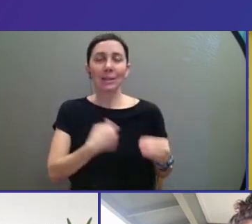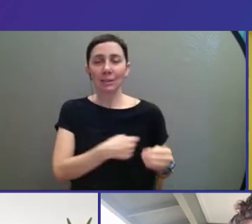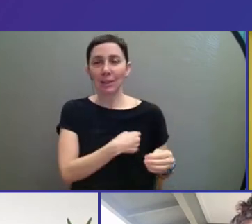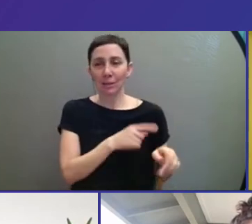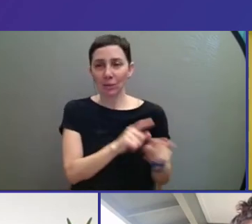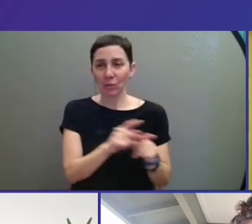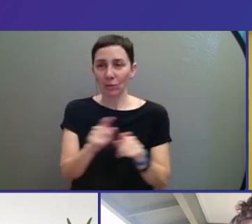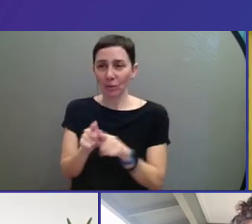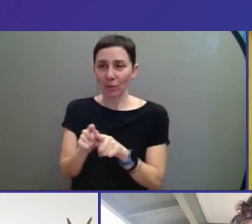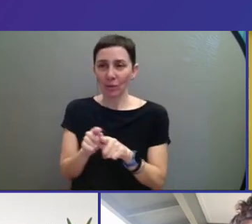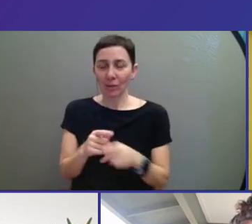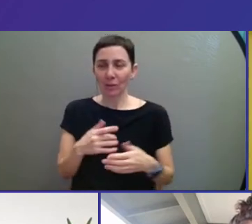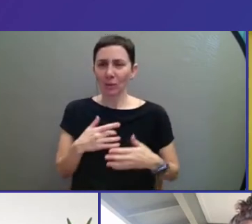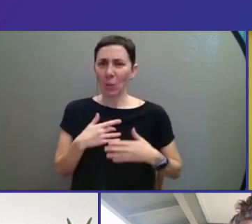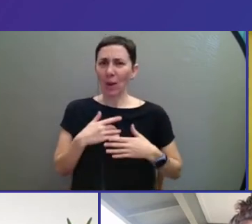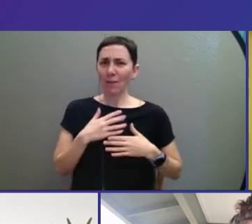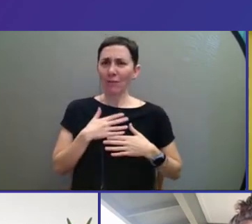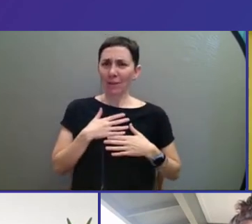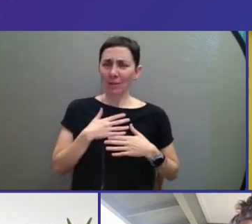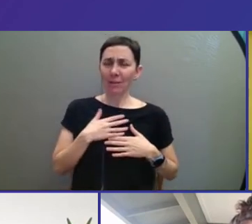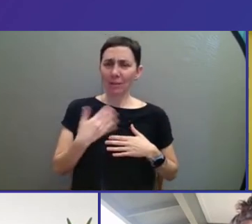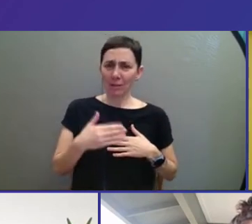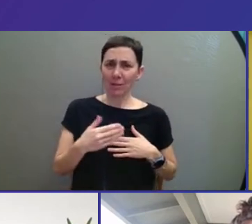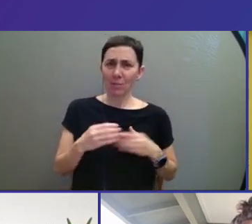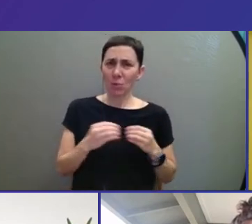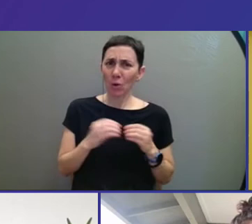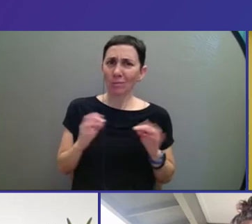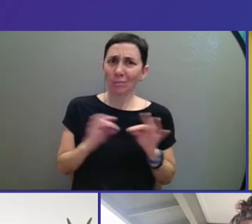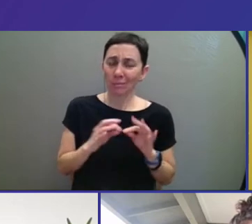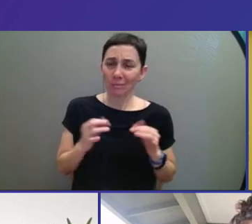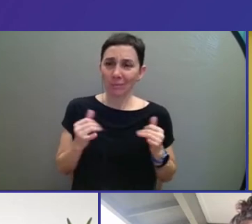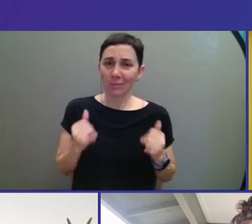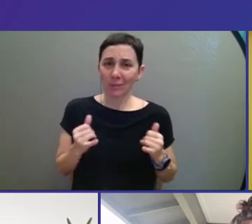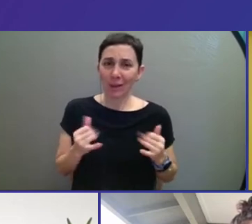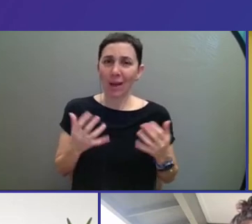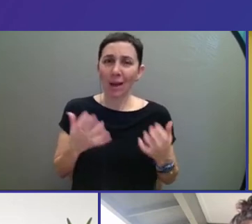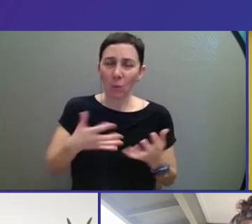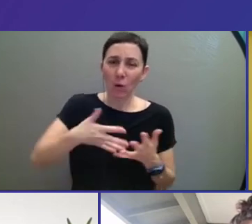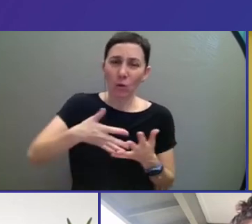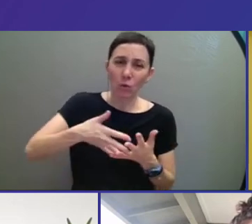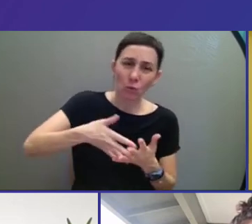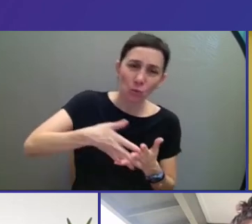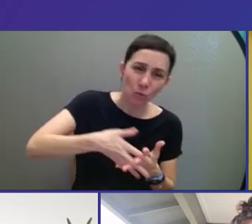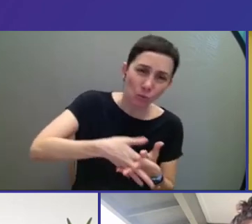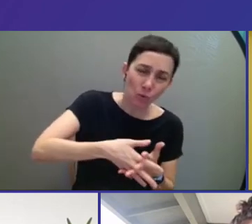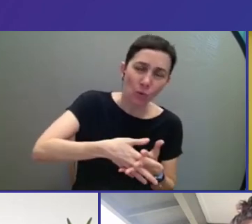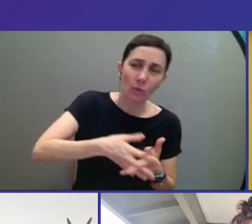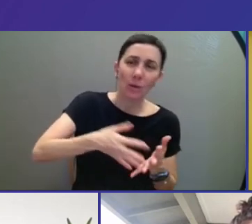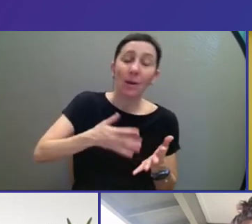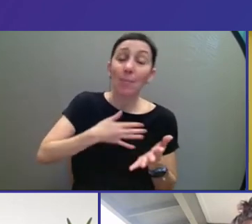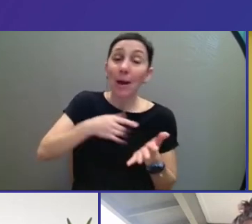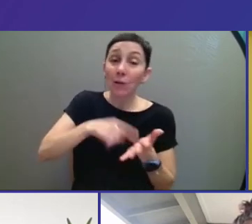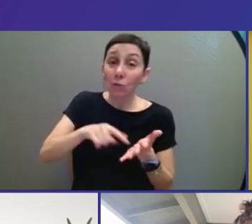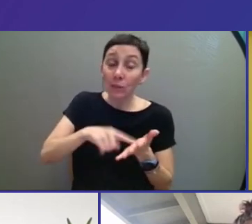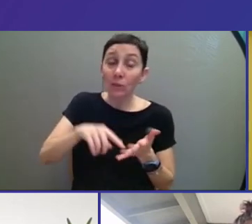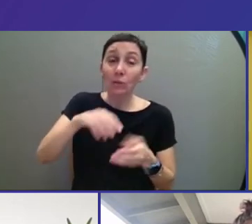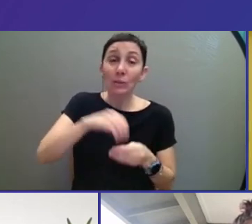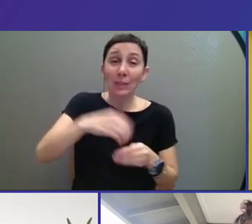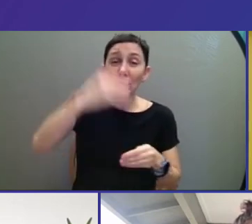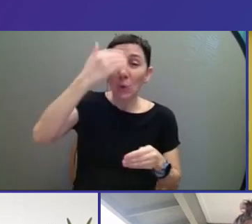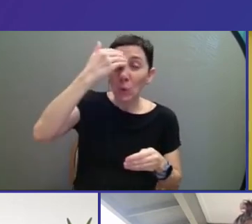I'm just feeling an emergent urgency around rooting as much of the research in that